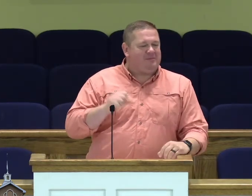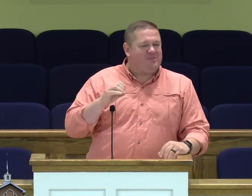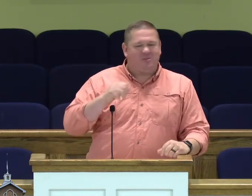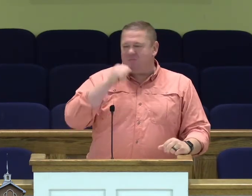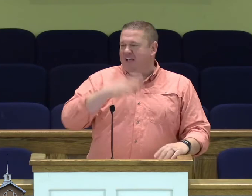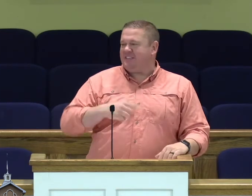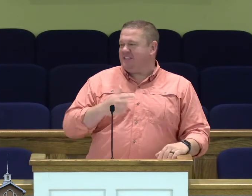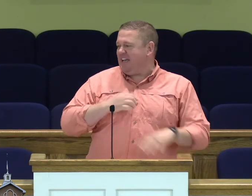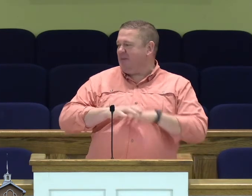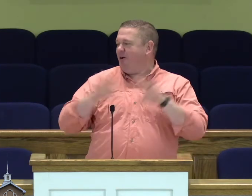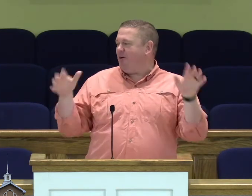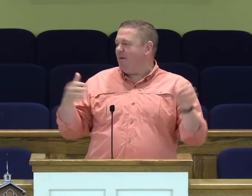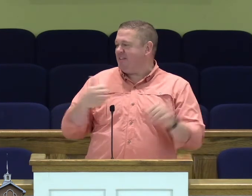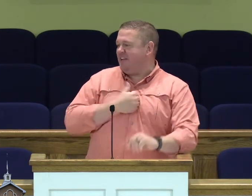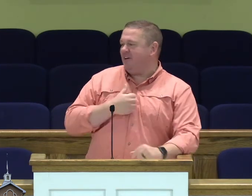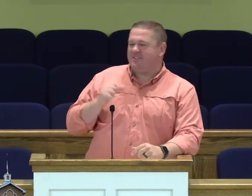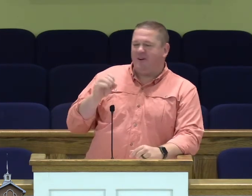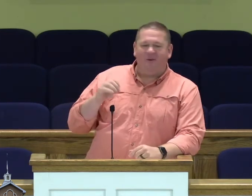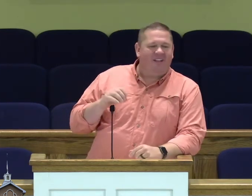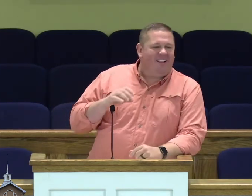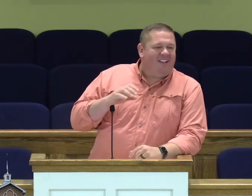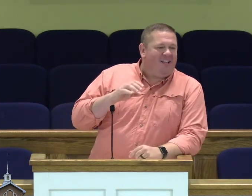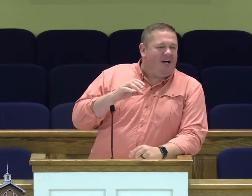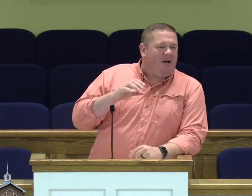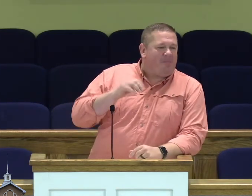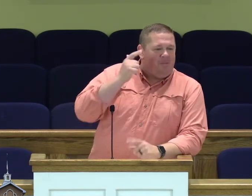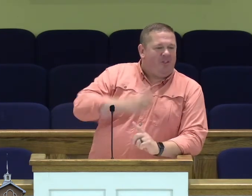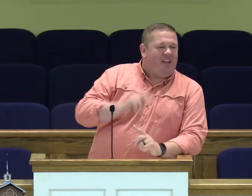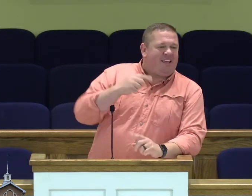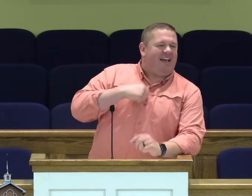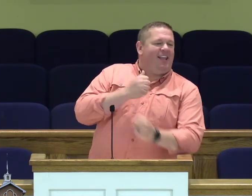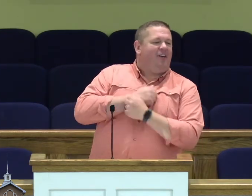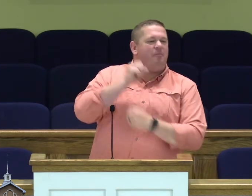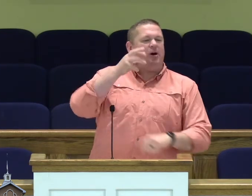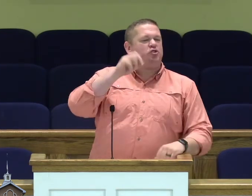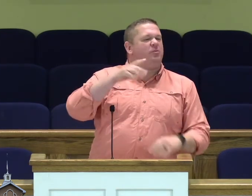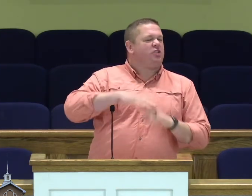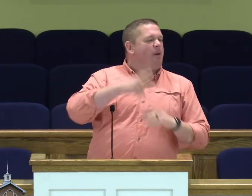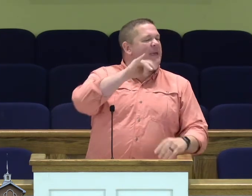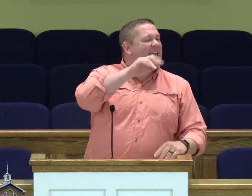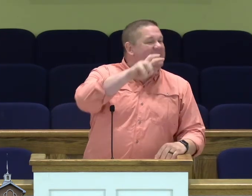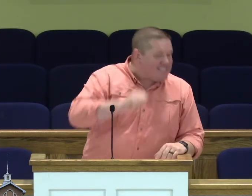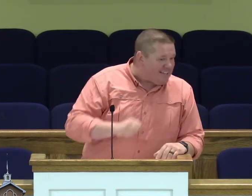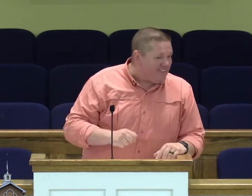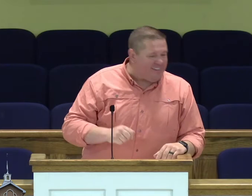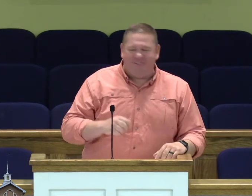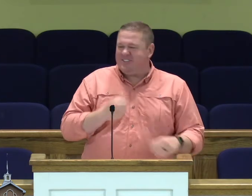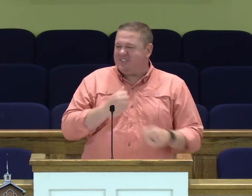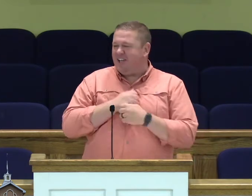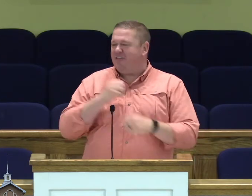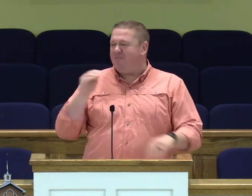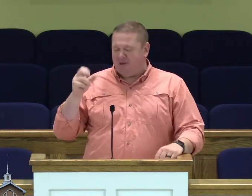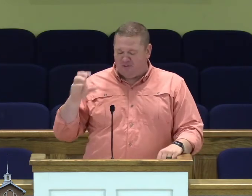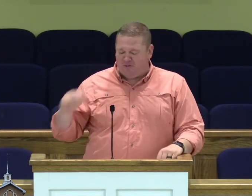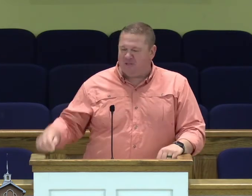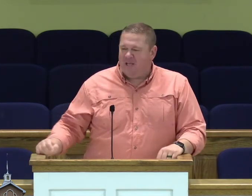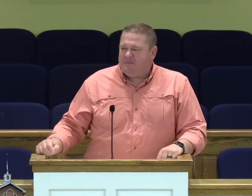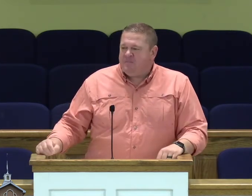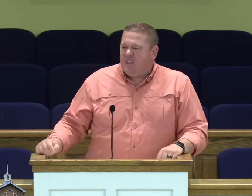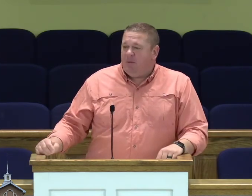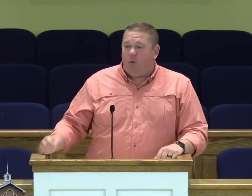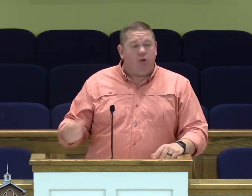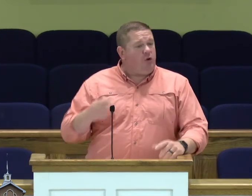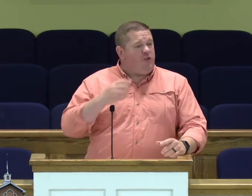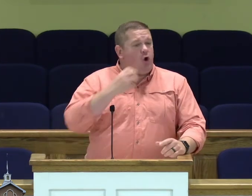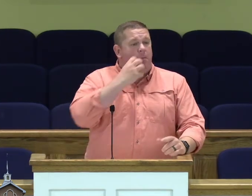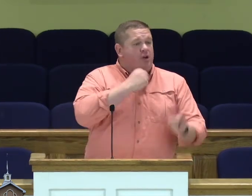likes them, so it's a blessing because I get them all to myself. So my brother Nick and I love mushrooms on our pizza. I mean, we just love mushrooms.